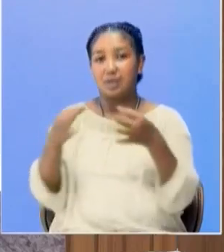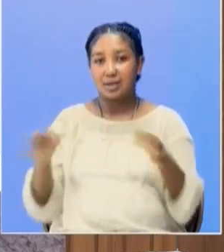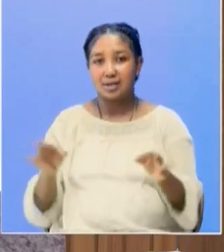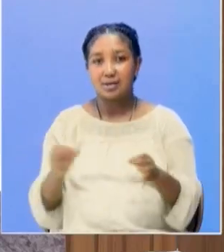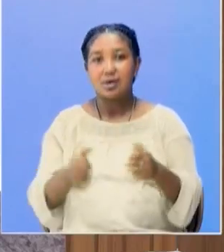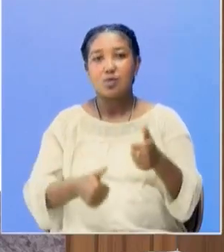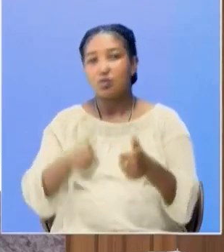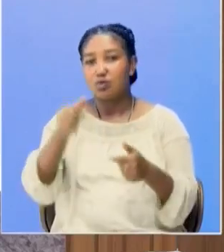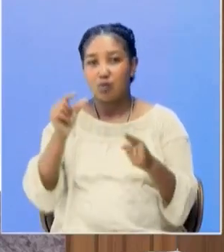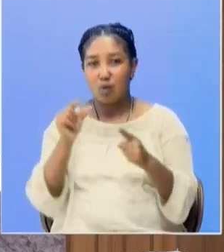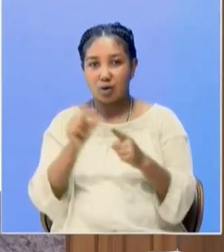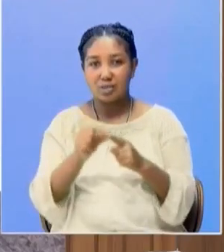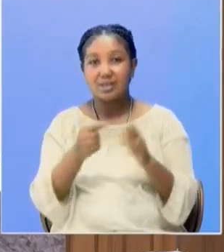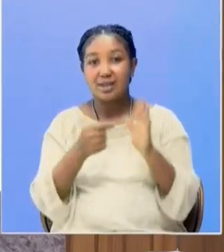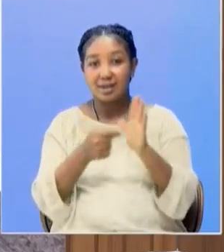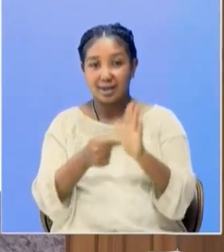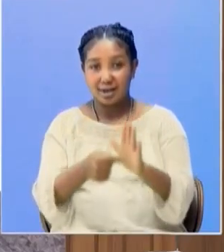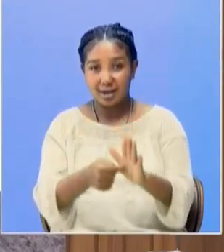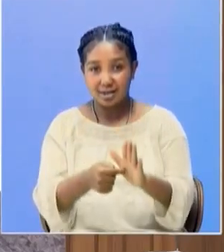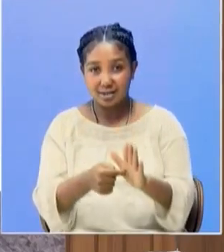which words indicate